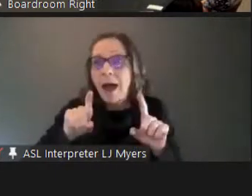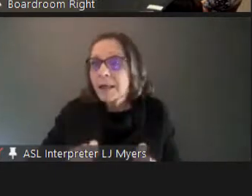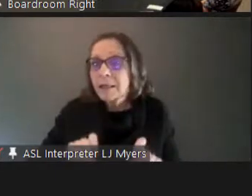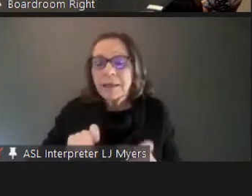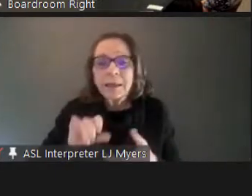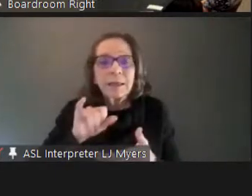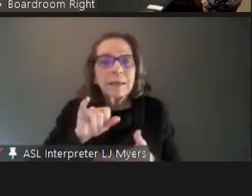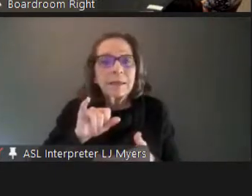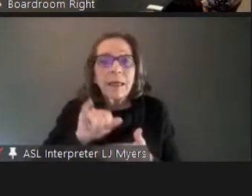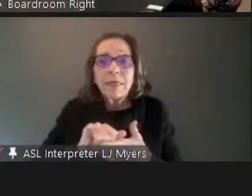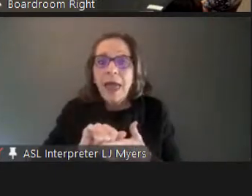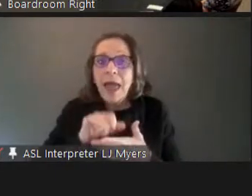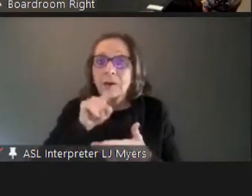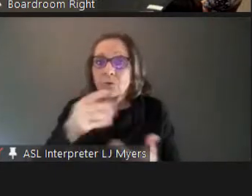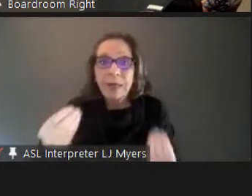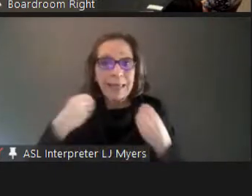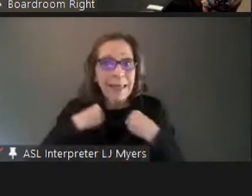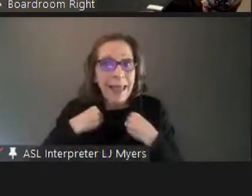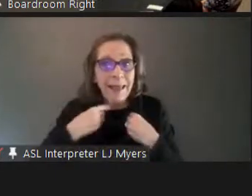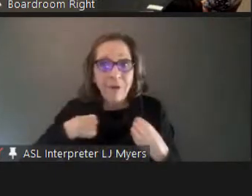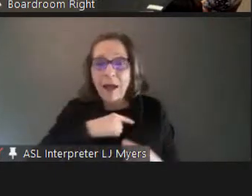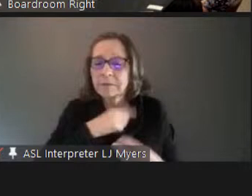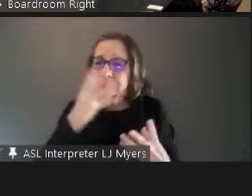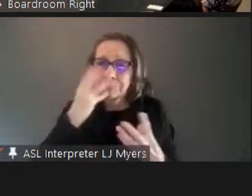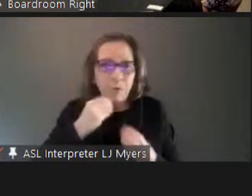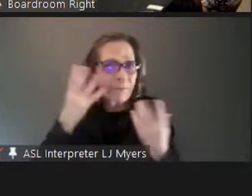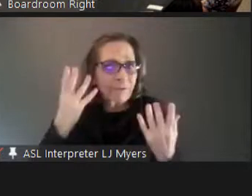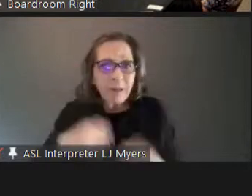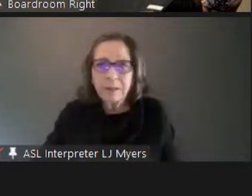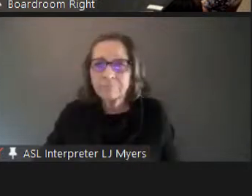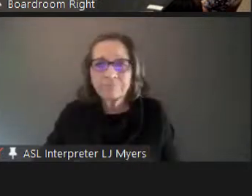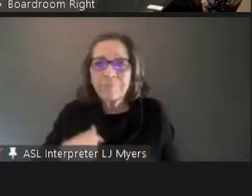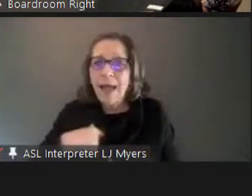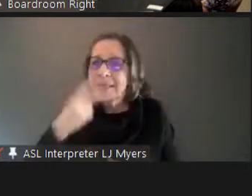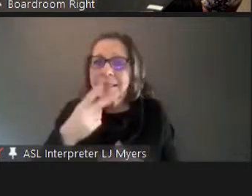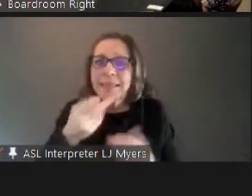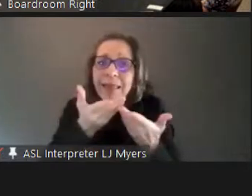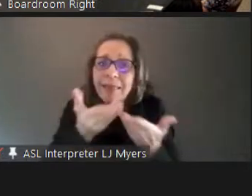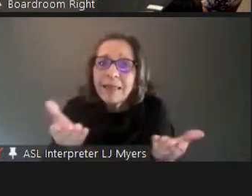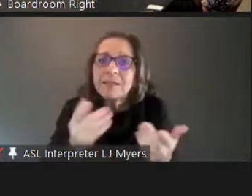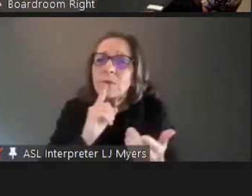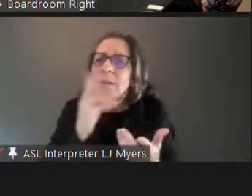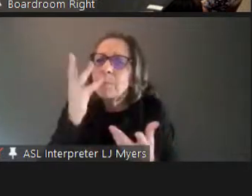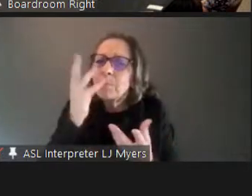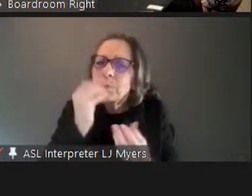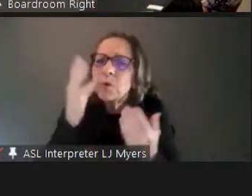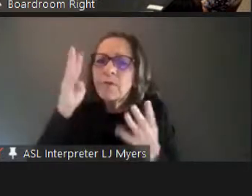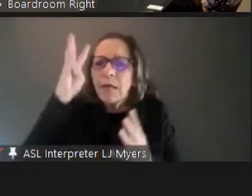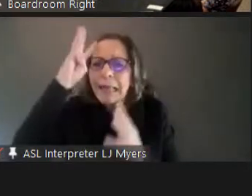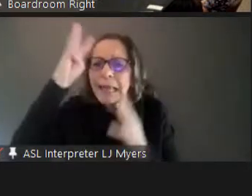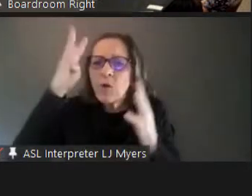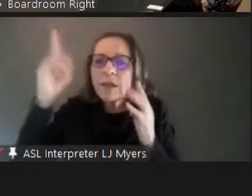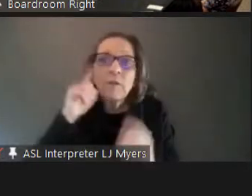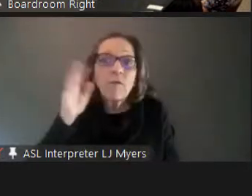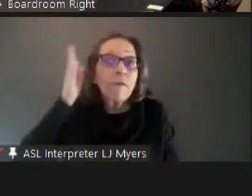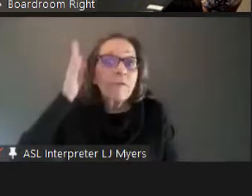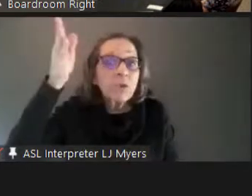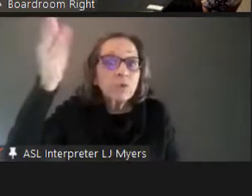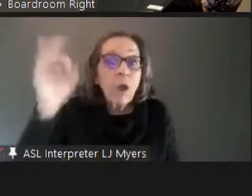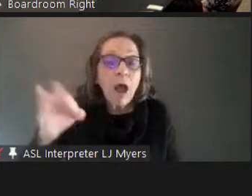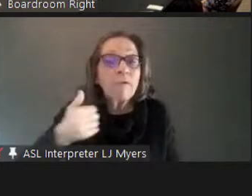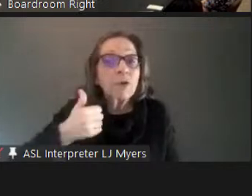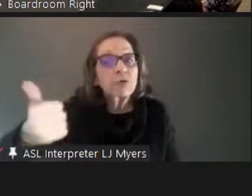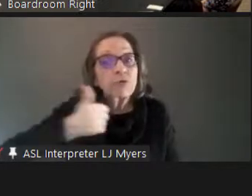you gave to us is beautiful. I see this as a beautiful innovation for the future of transit